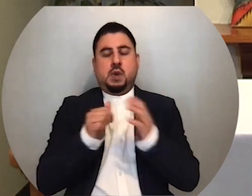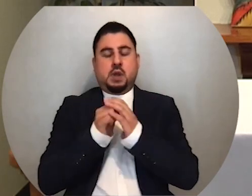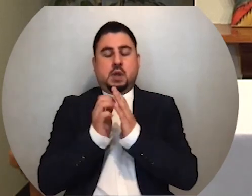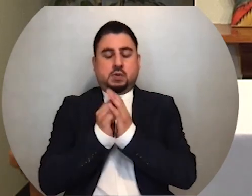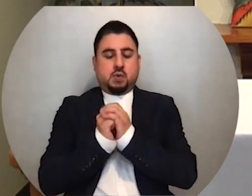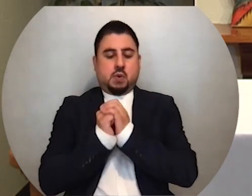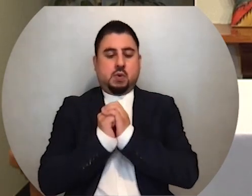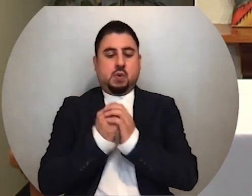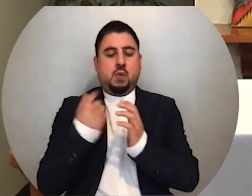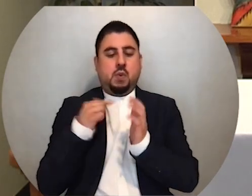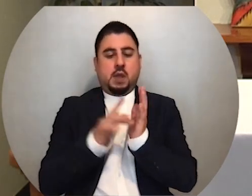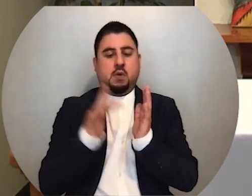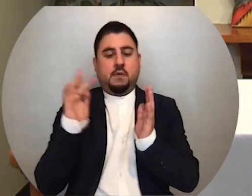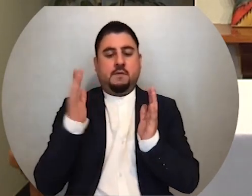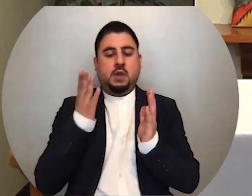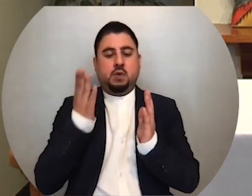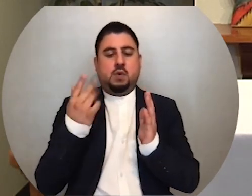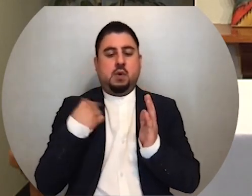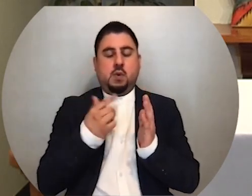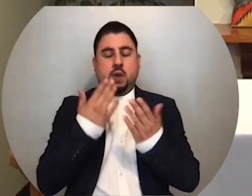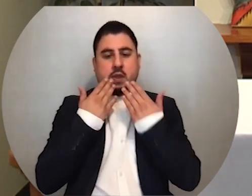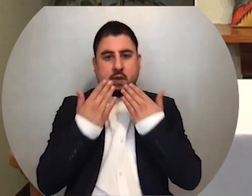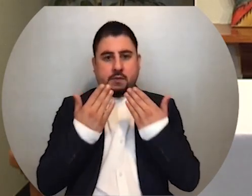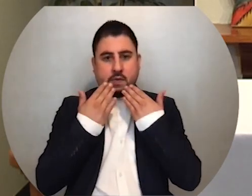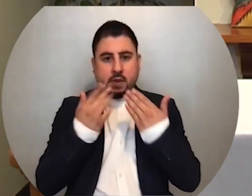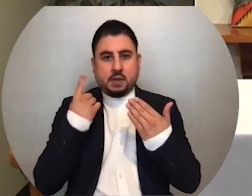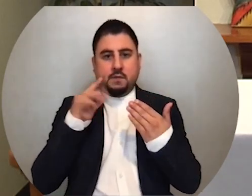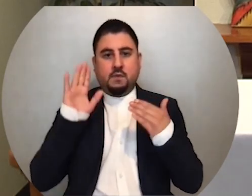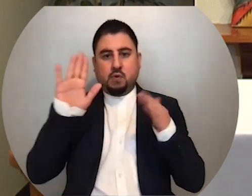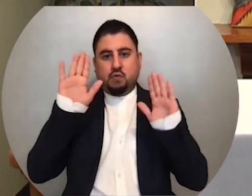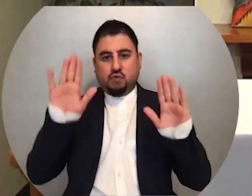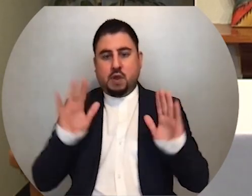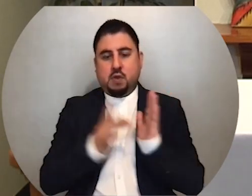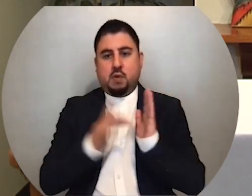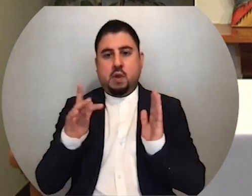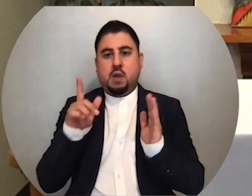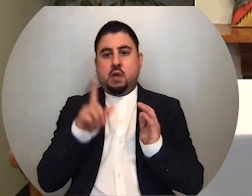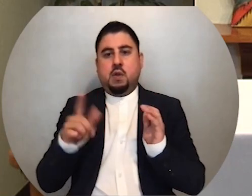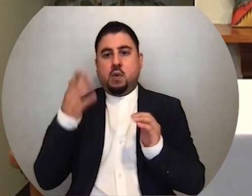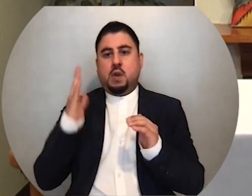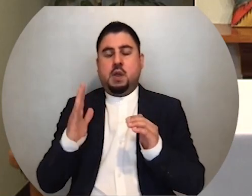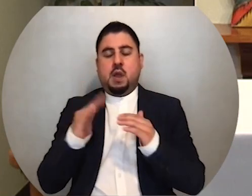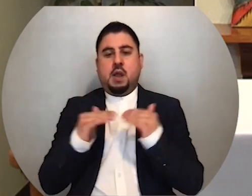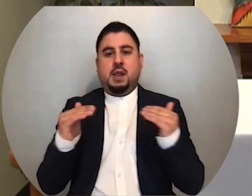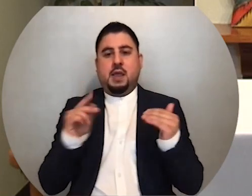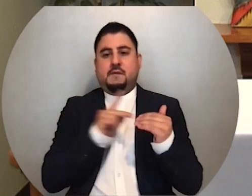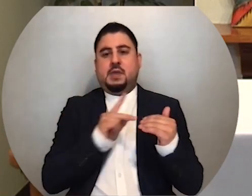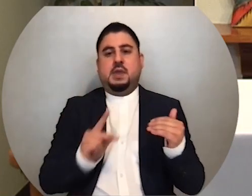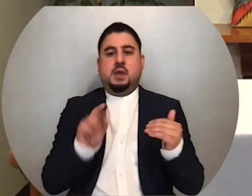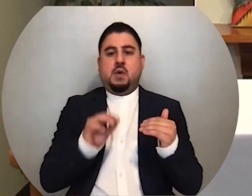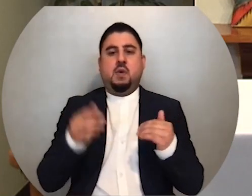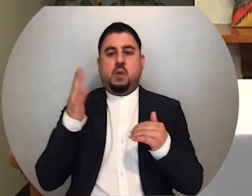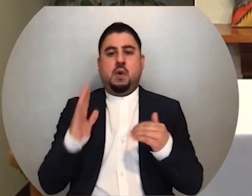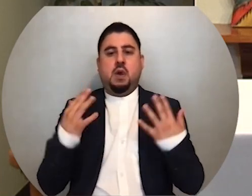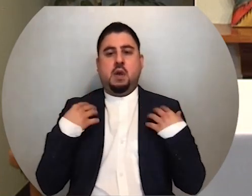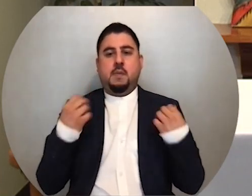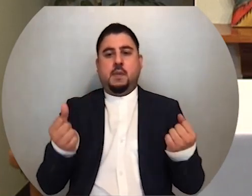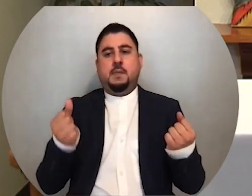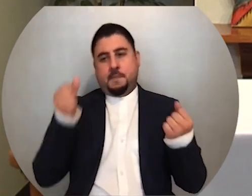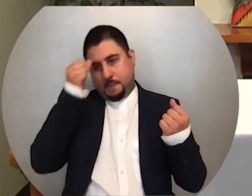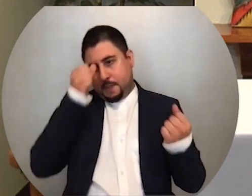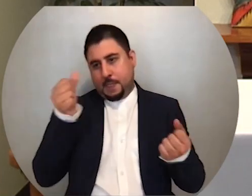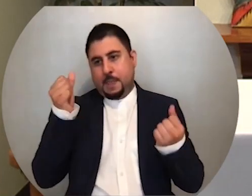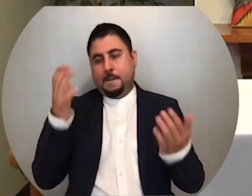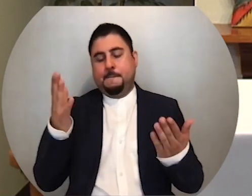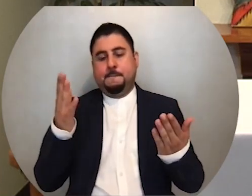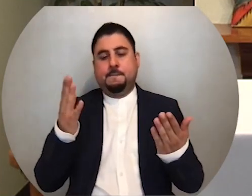bless you, we adore you, we glorify you. We give you thanks for your great glory. Lord God, Heavenly King, O